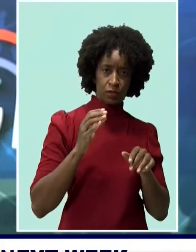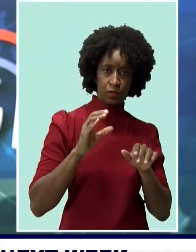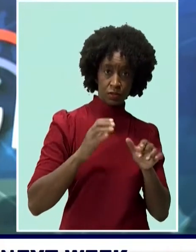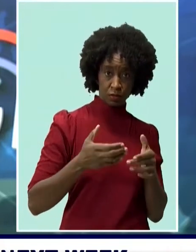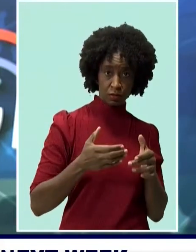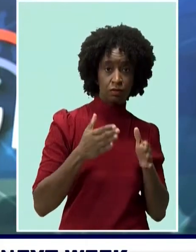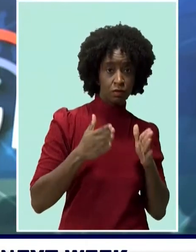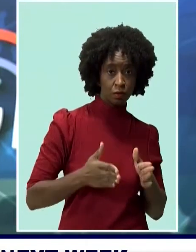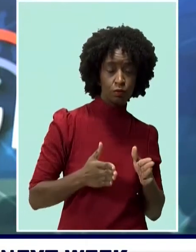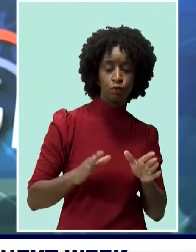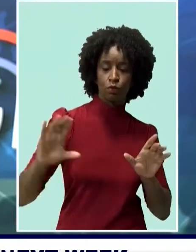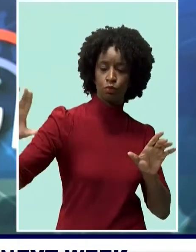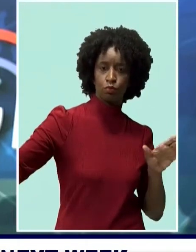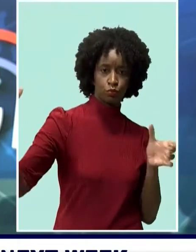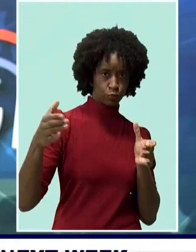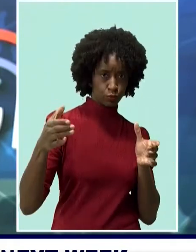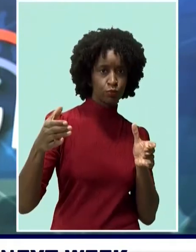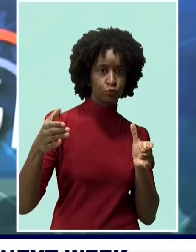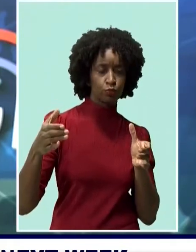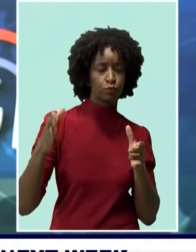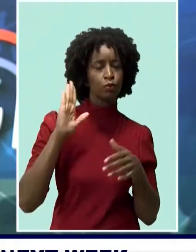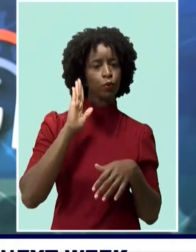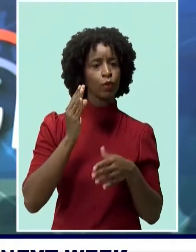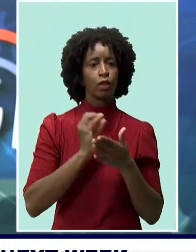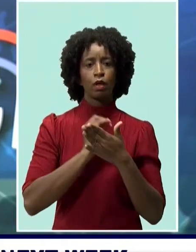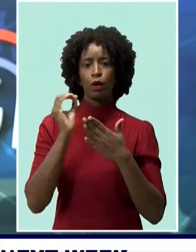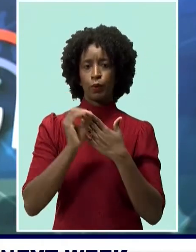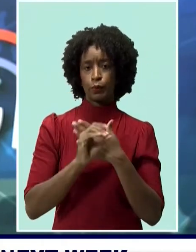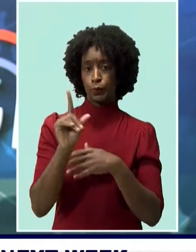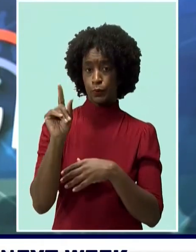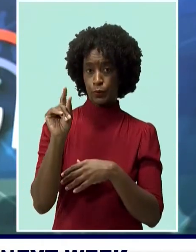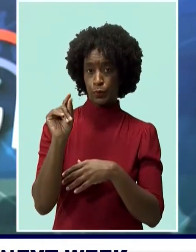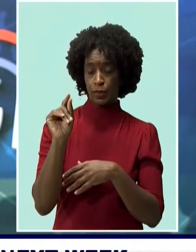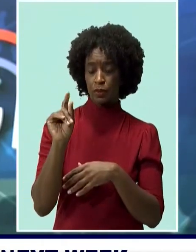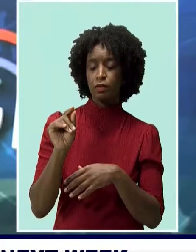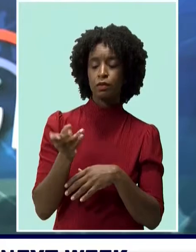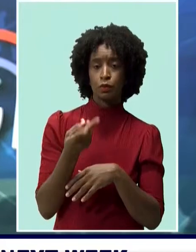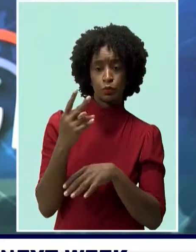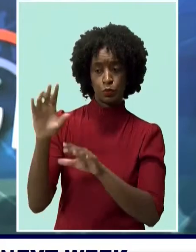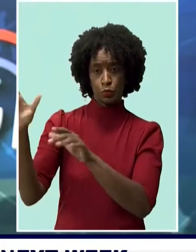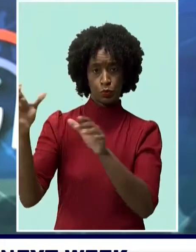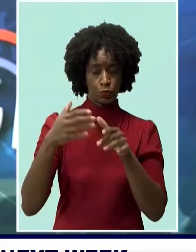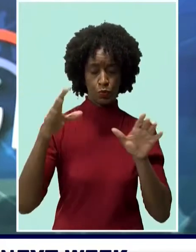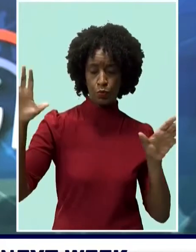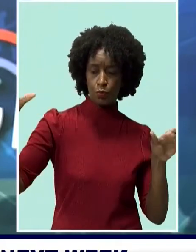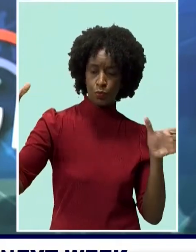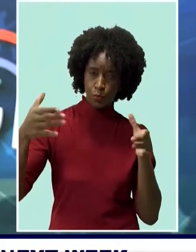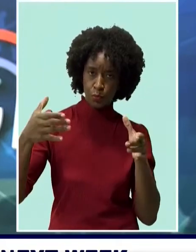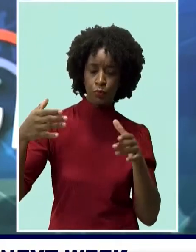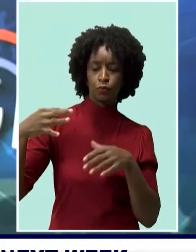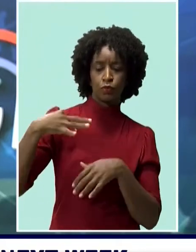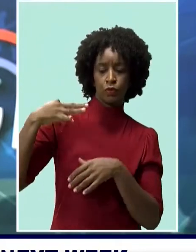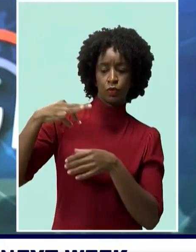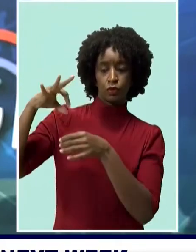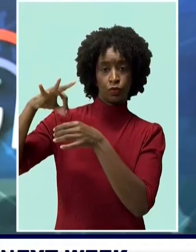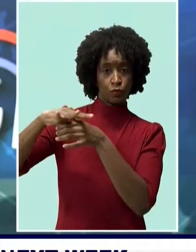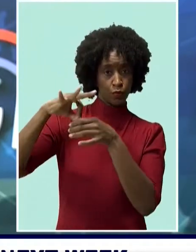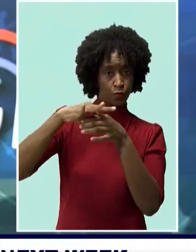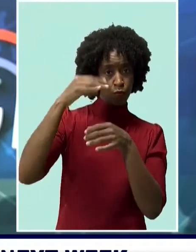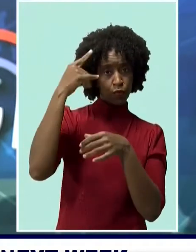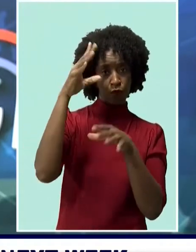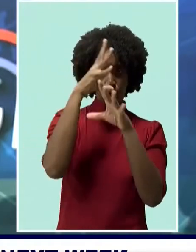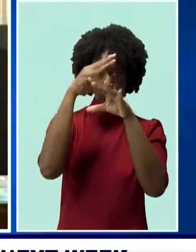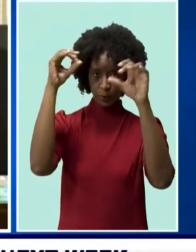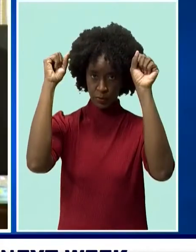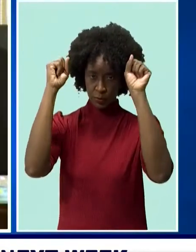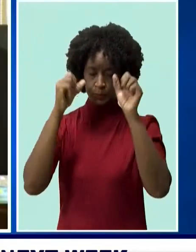on Wednesday, October 20th. And Speaker of the House, His Honour Arthur Holder, provided further details.